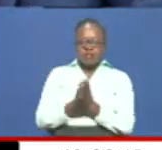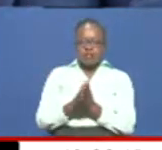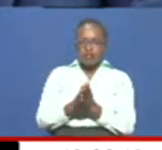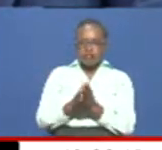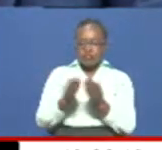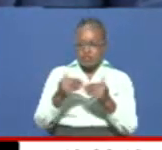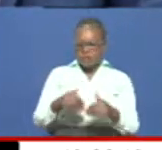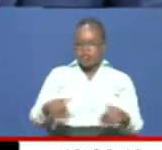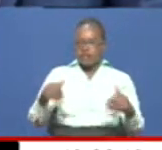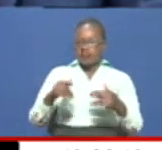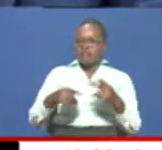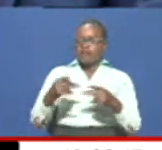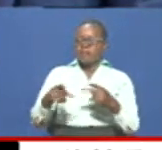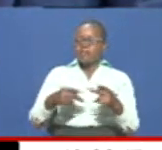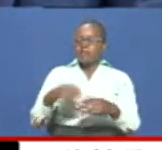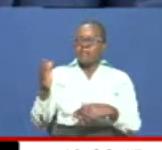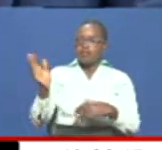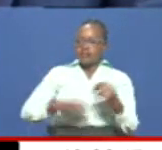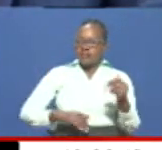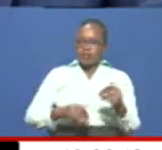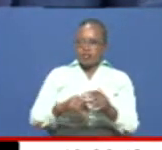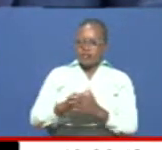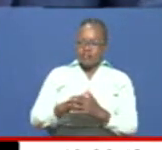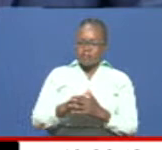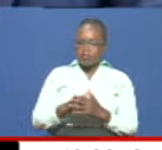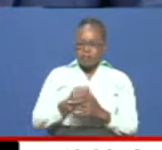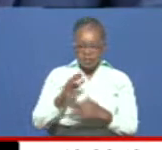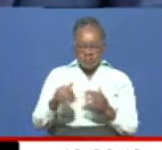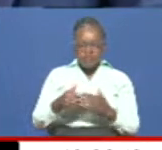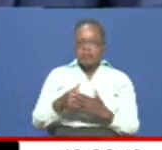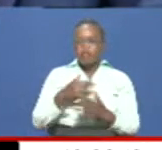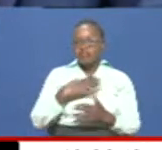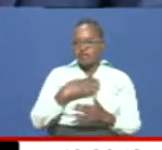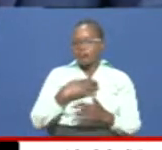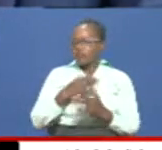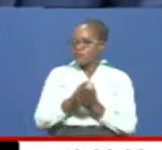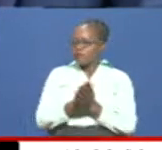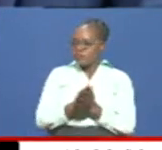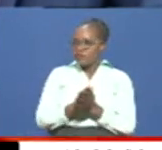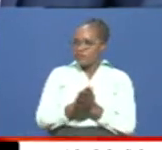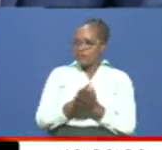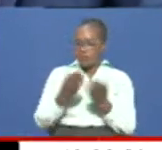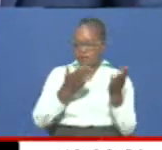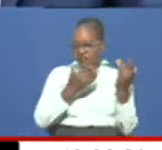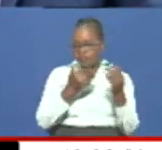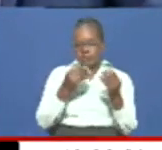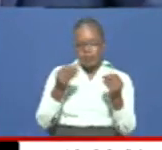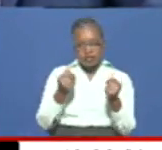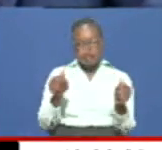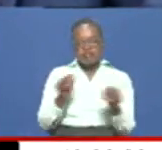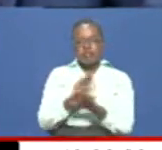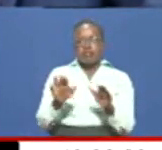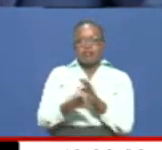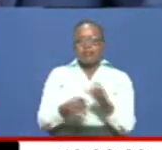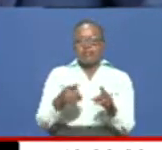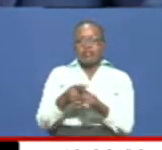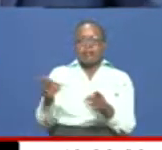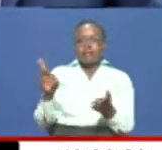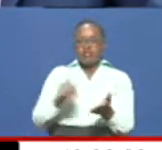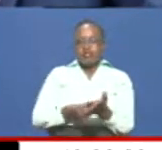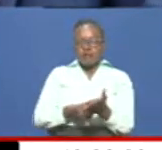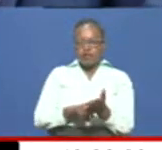has taken longer than we'd all have wished. We are hoping that can be easily resolved. But the registrar has custody of